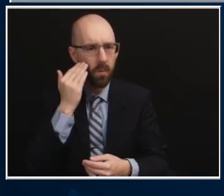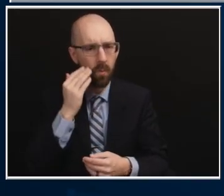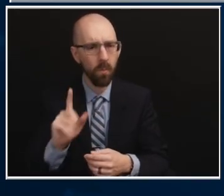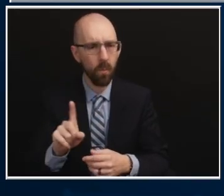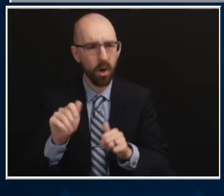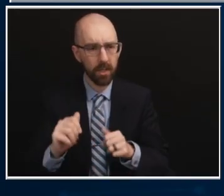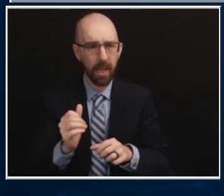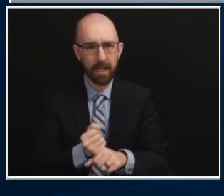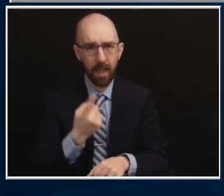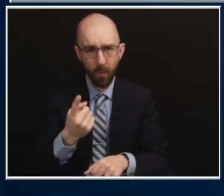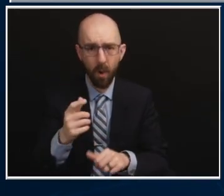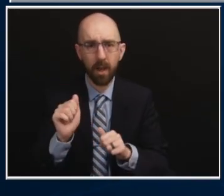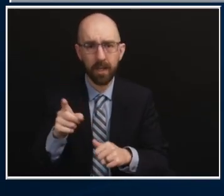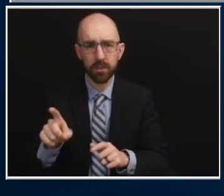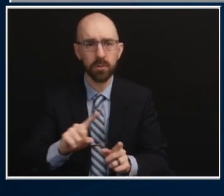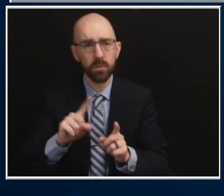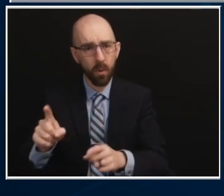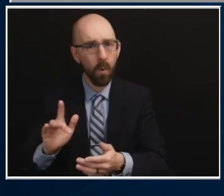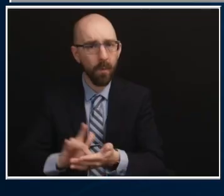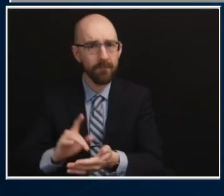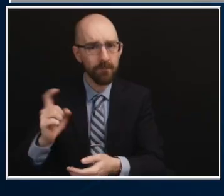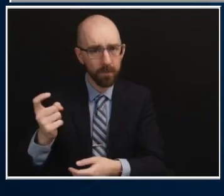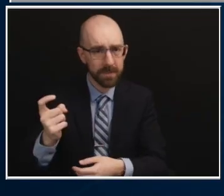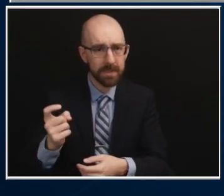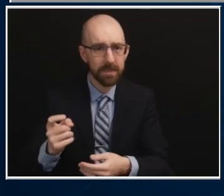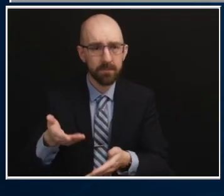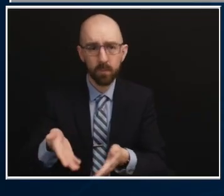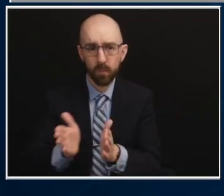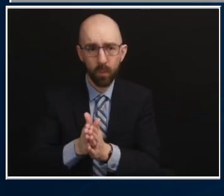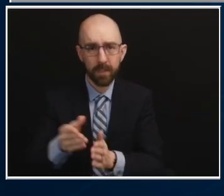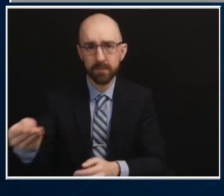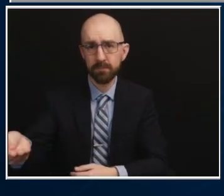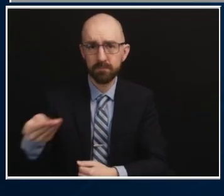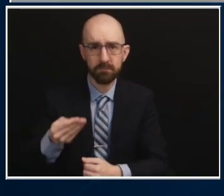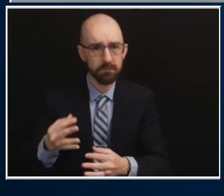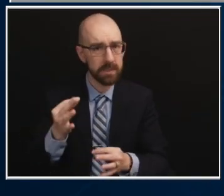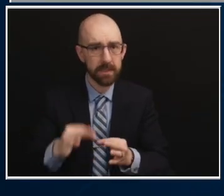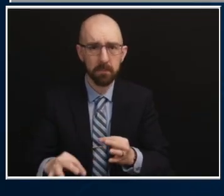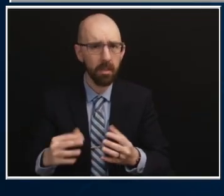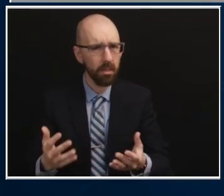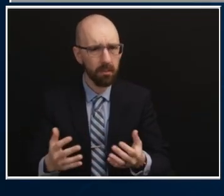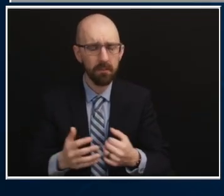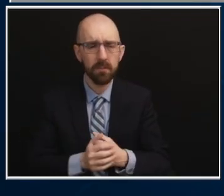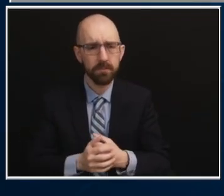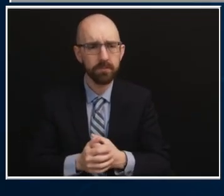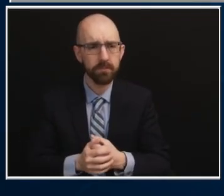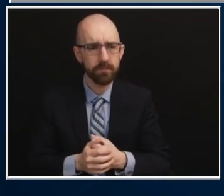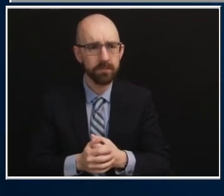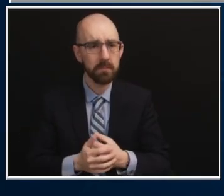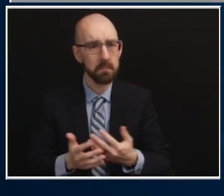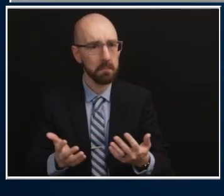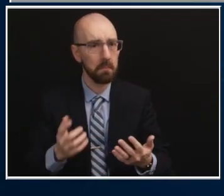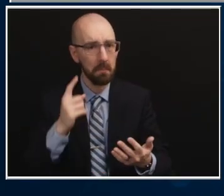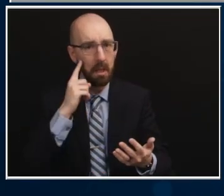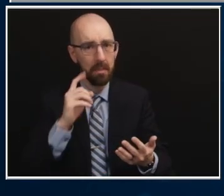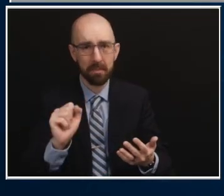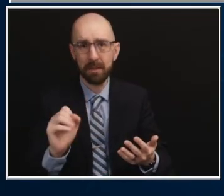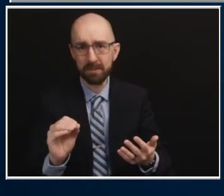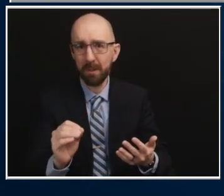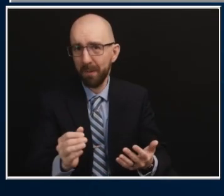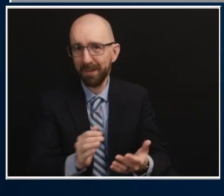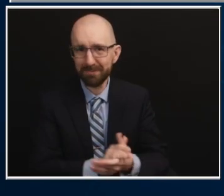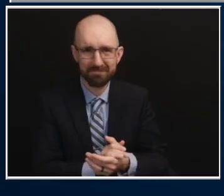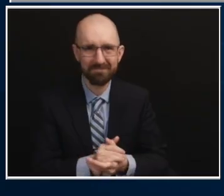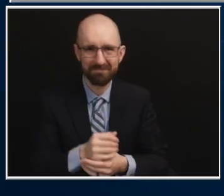one. Can she go into a pharmacy and request one? Want to take that one? I think